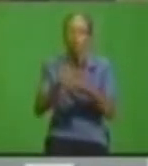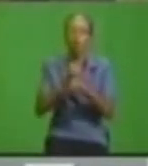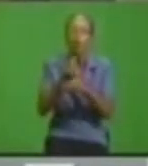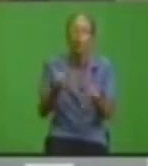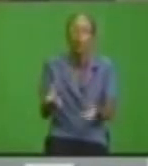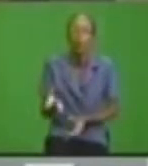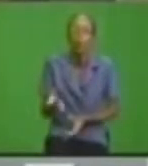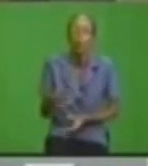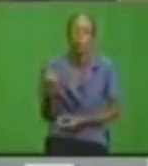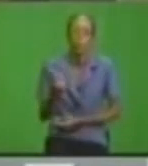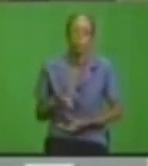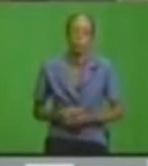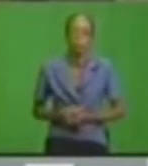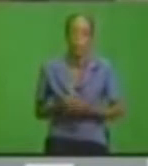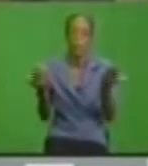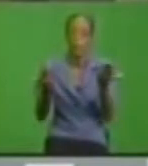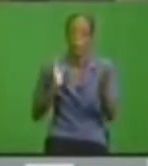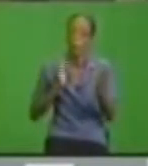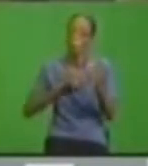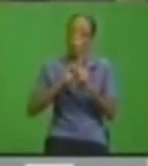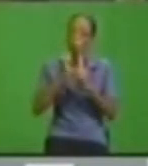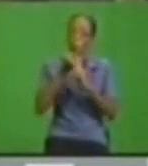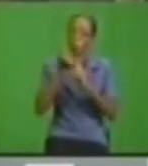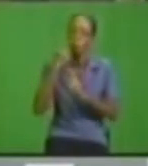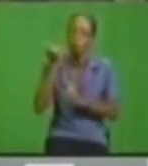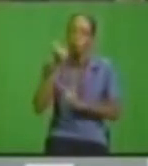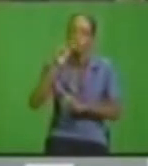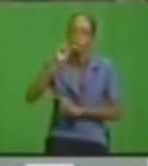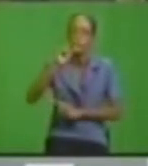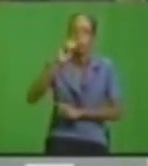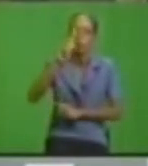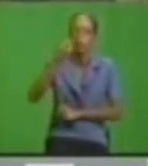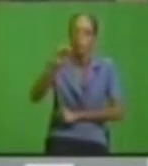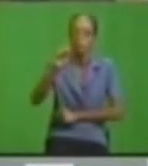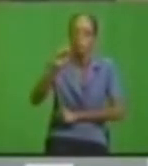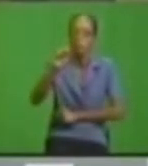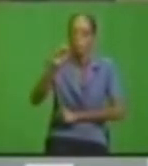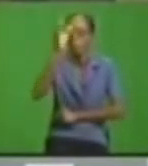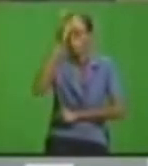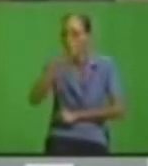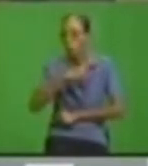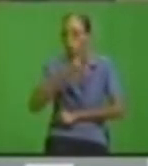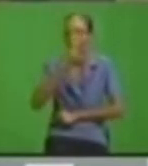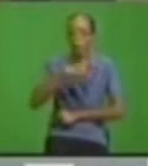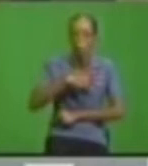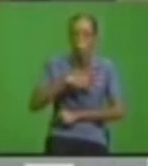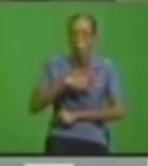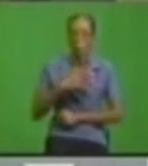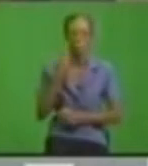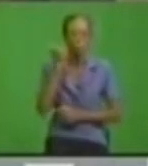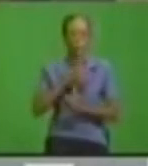A society where there are gods, men and women who make no